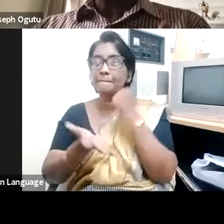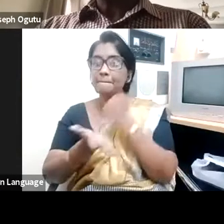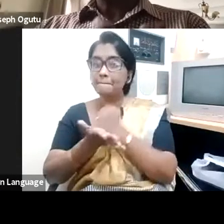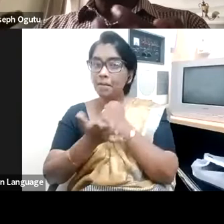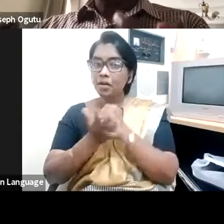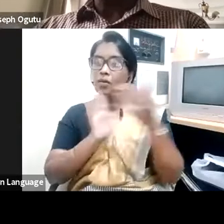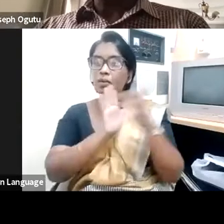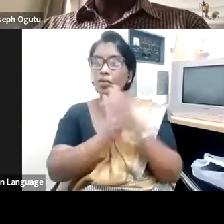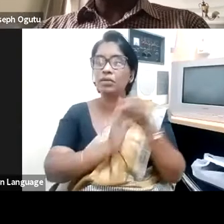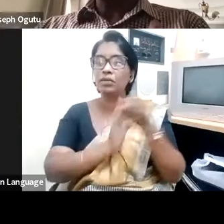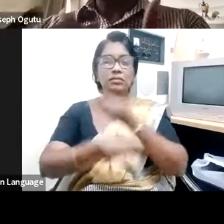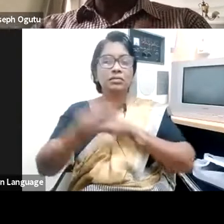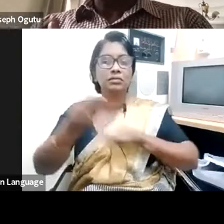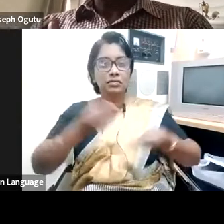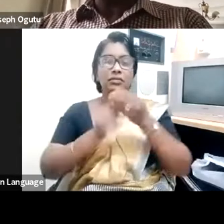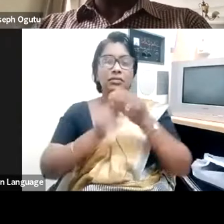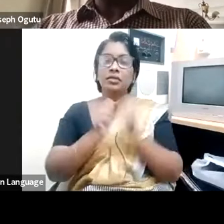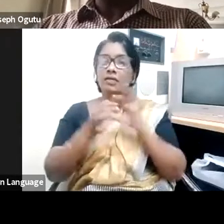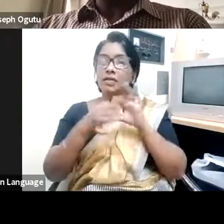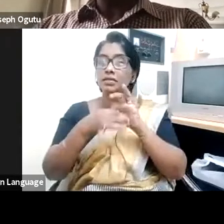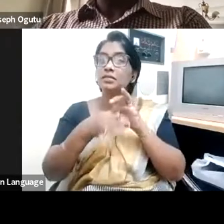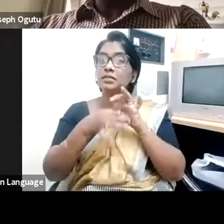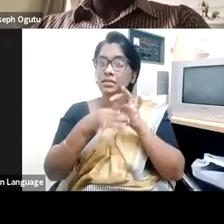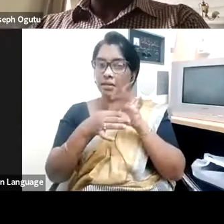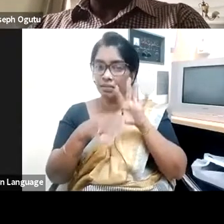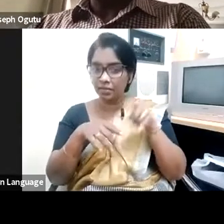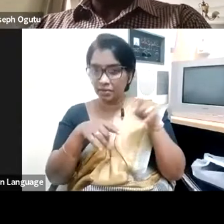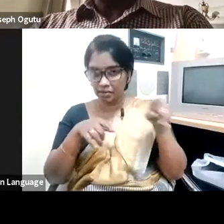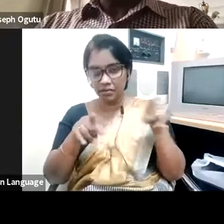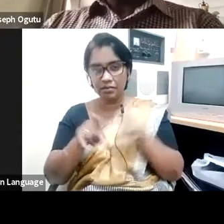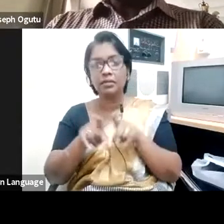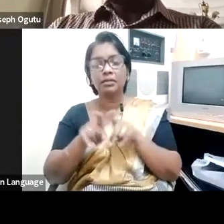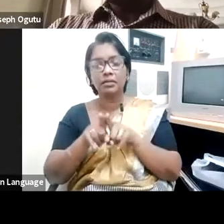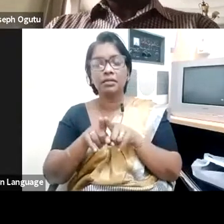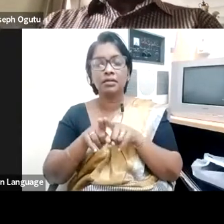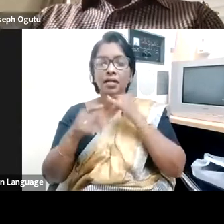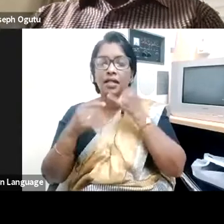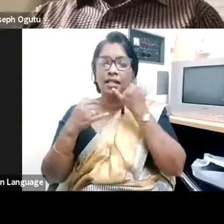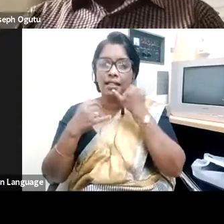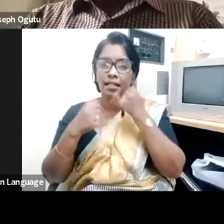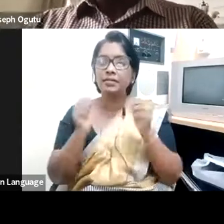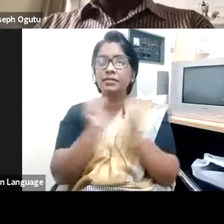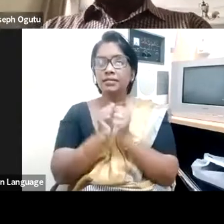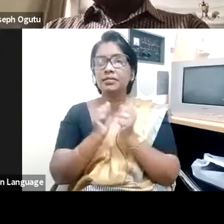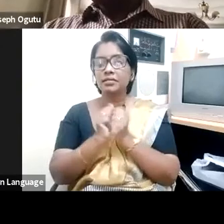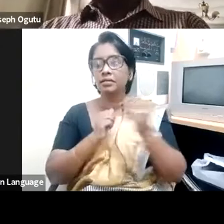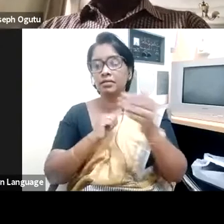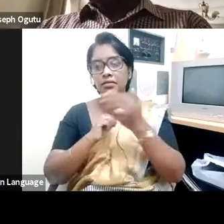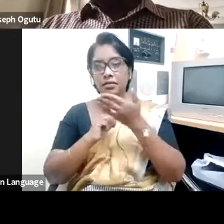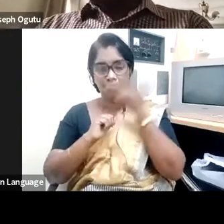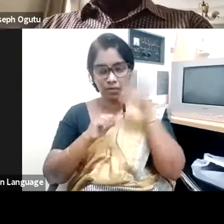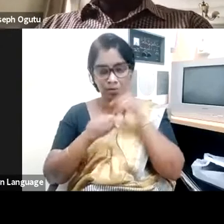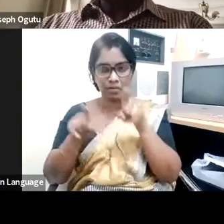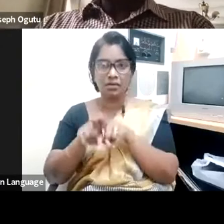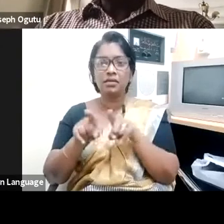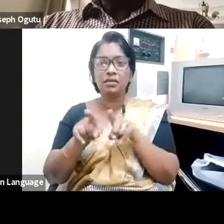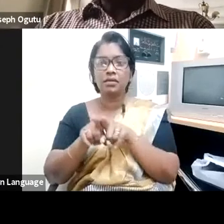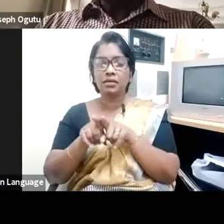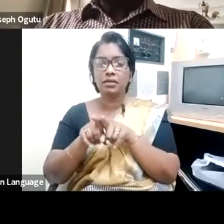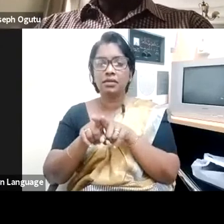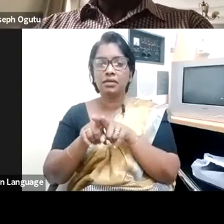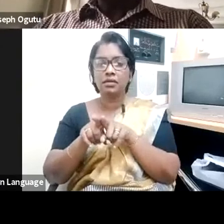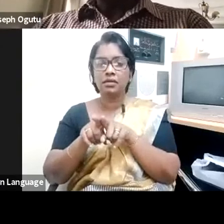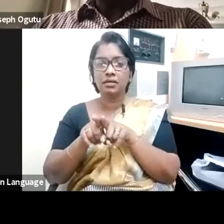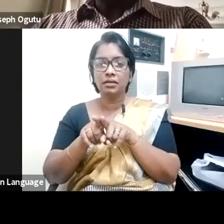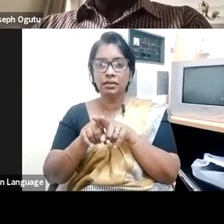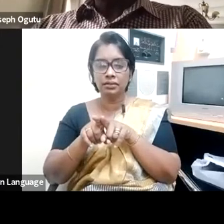so much that you can do when you work together with a small with the small funds. The other things they've